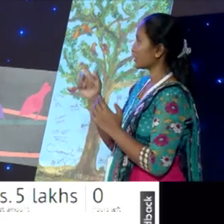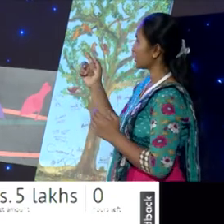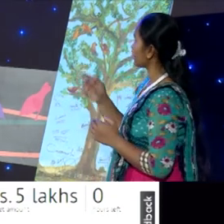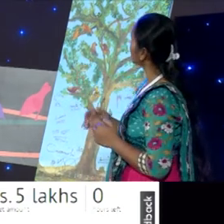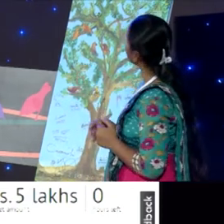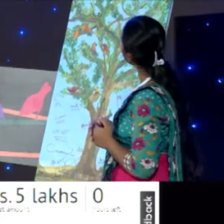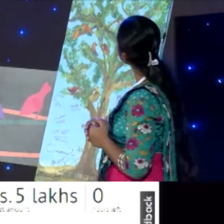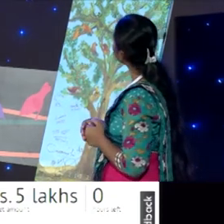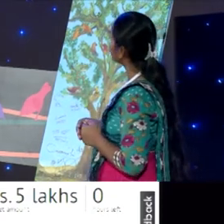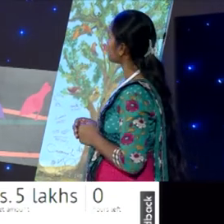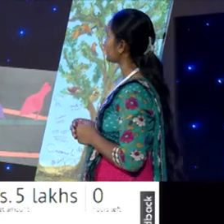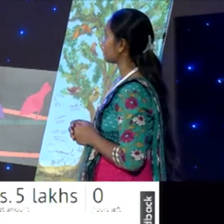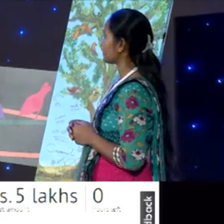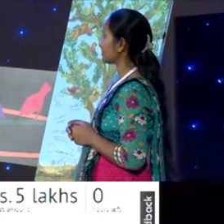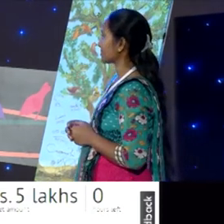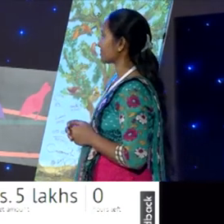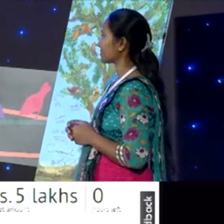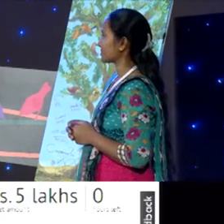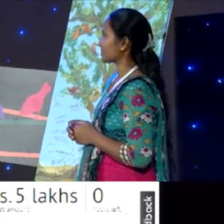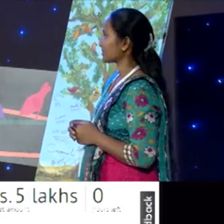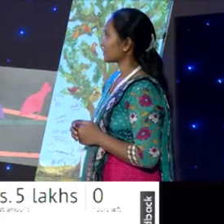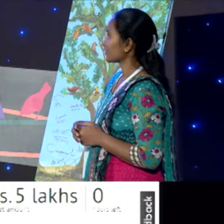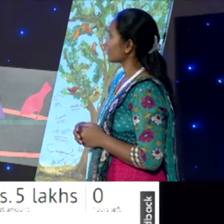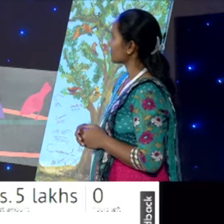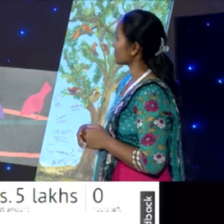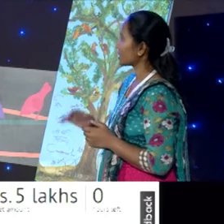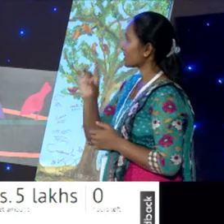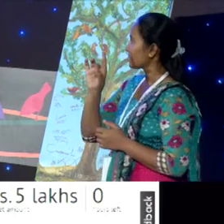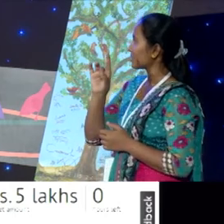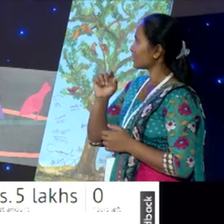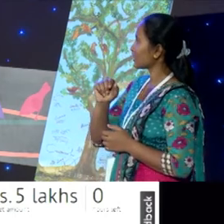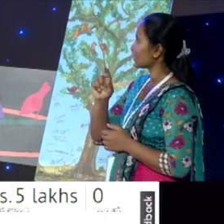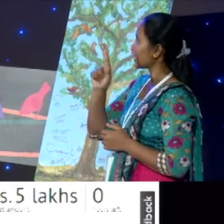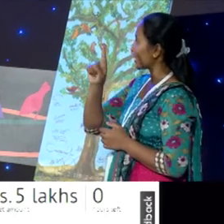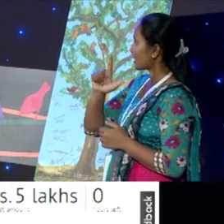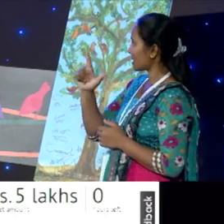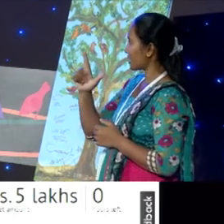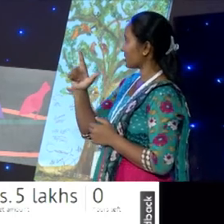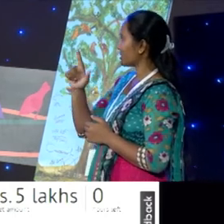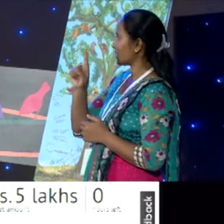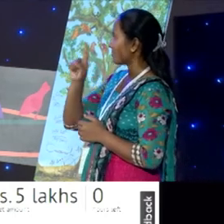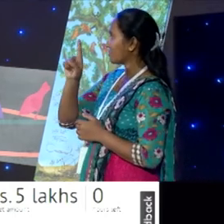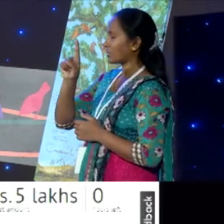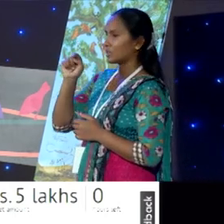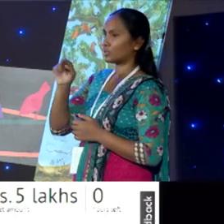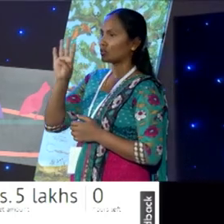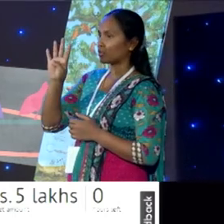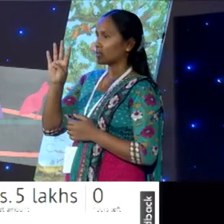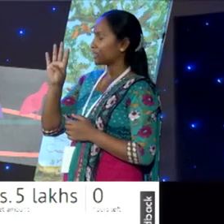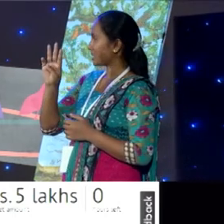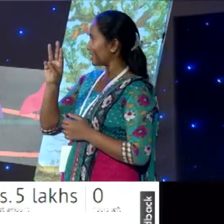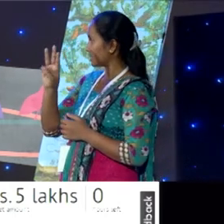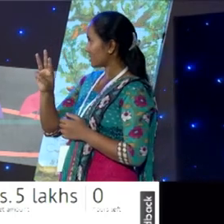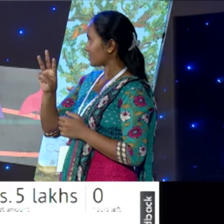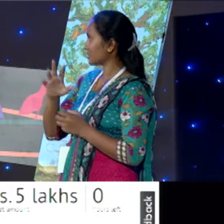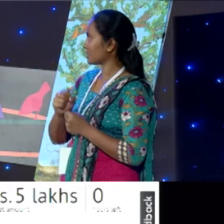screen's blocking the thing. But it says 6,15,000 lakhs raised by 143 backers. So